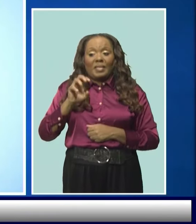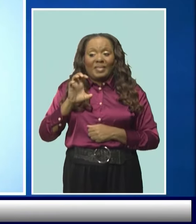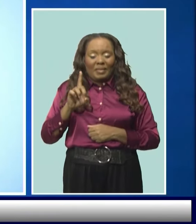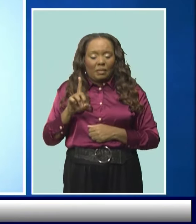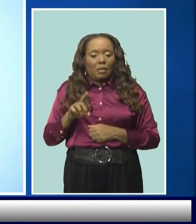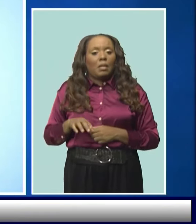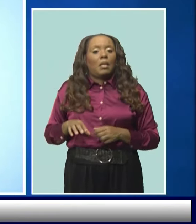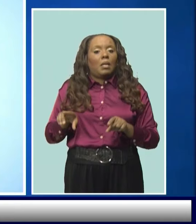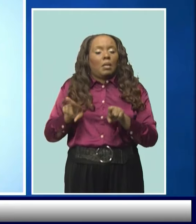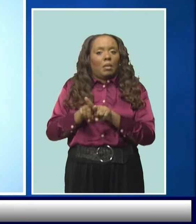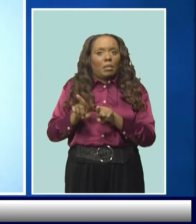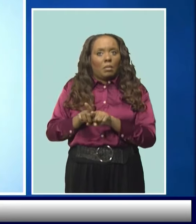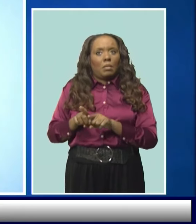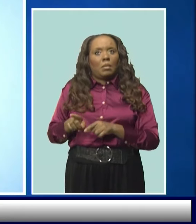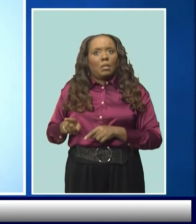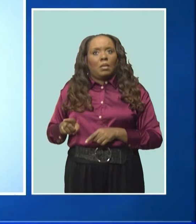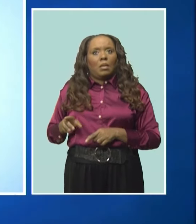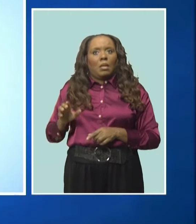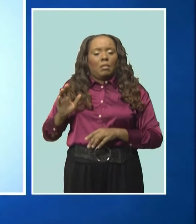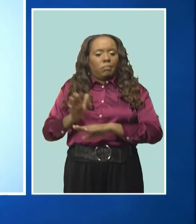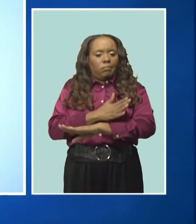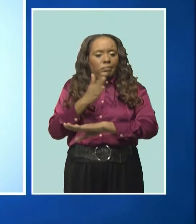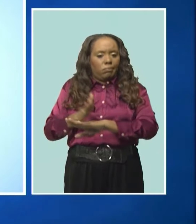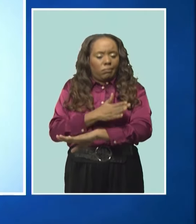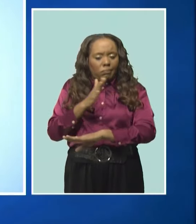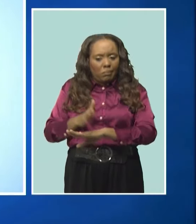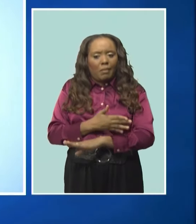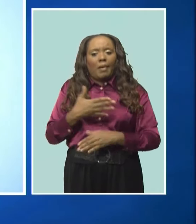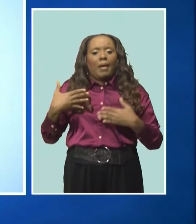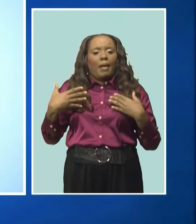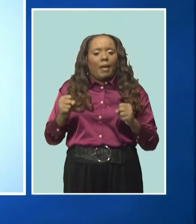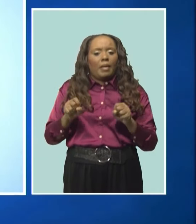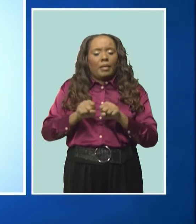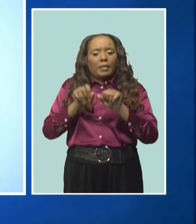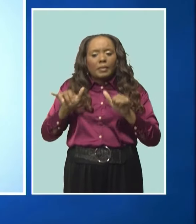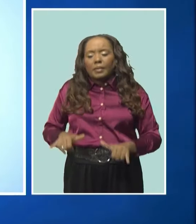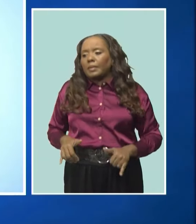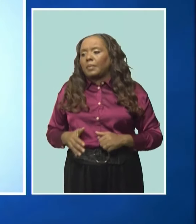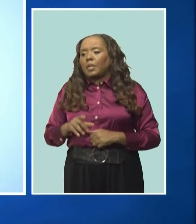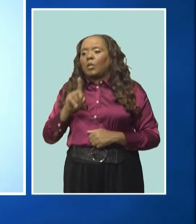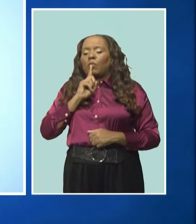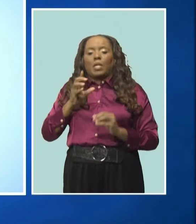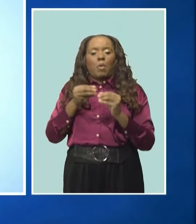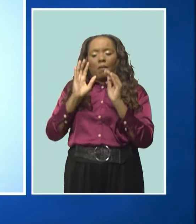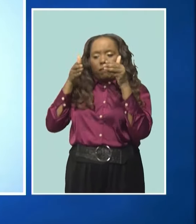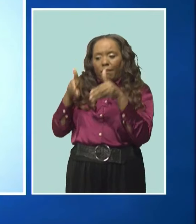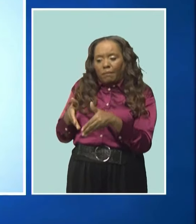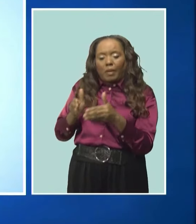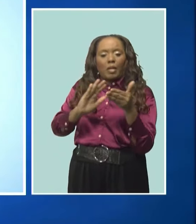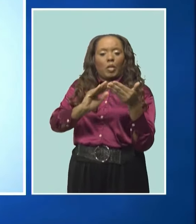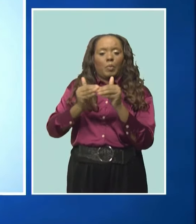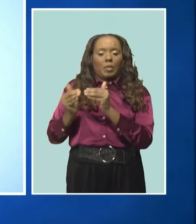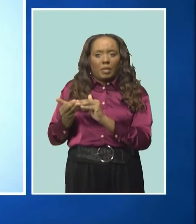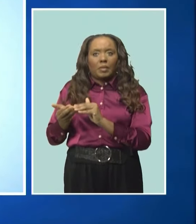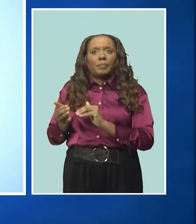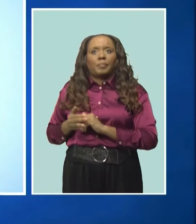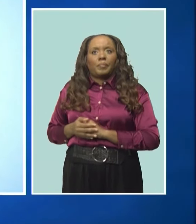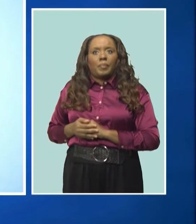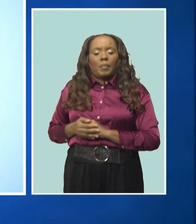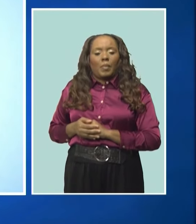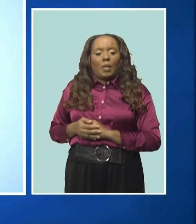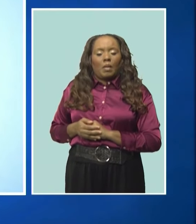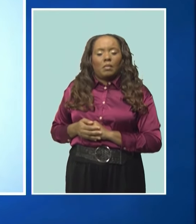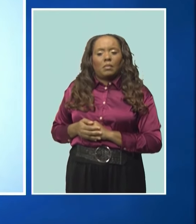means reorienting our health systems towards community-based care, which means reducing the geographic, financial,